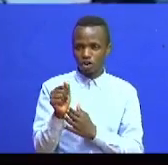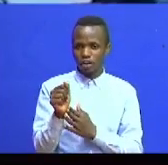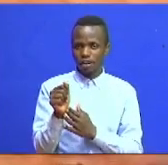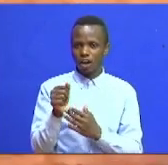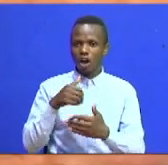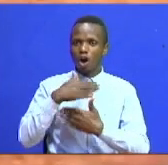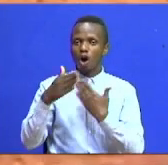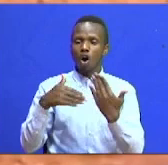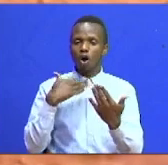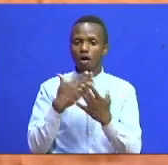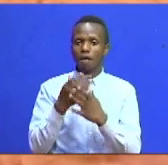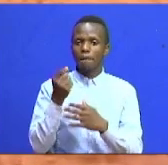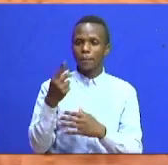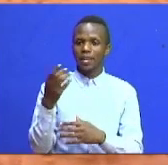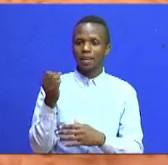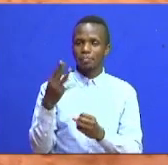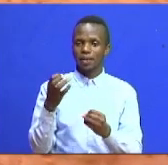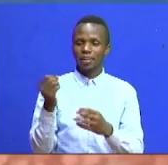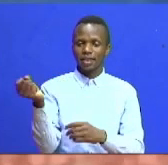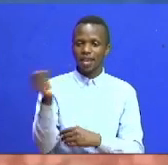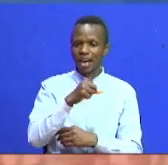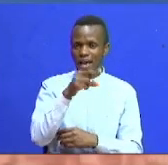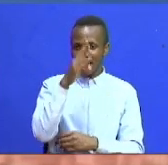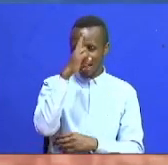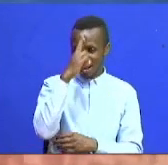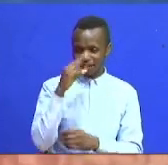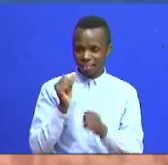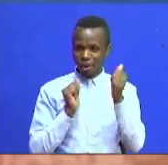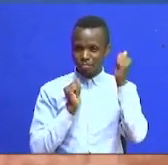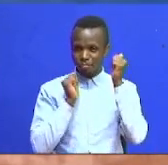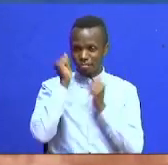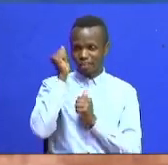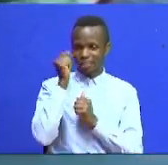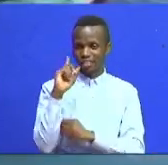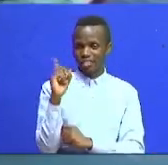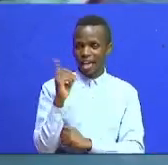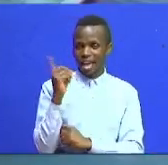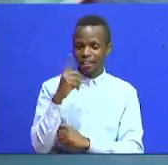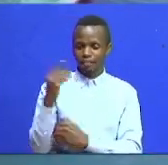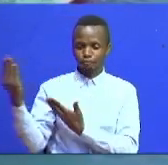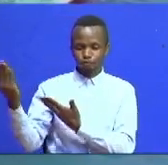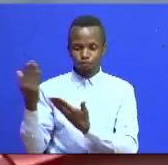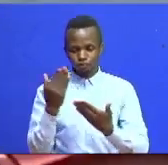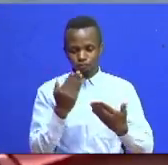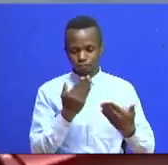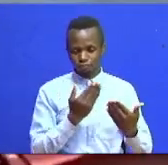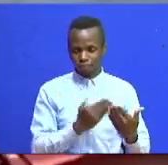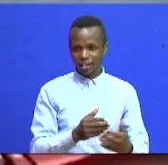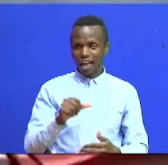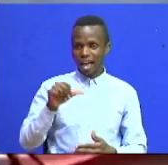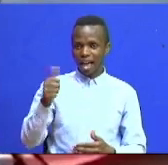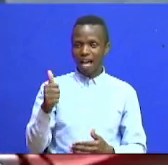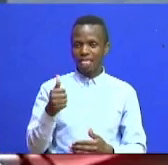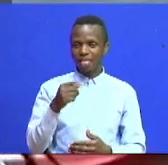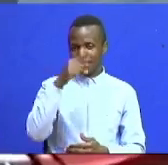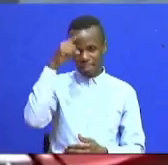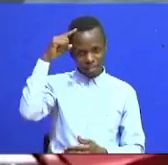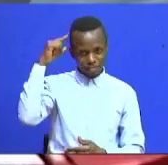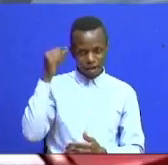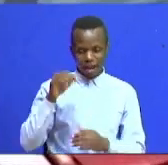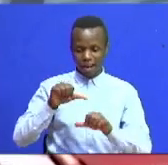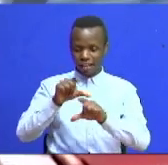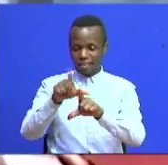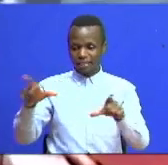over 4 months, Russian military vessels blocked Ukrainian ports in the Black Sea. On